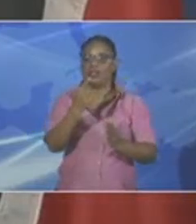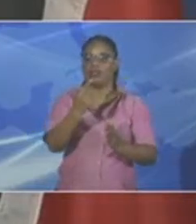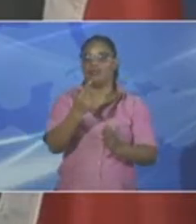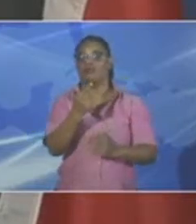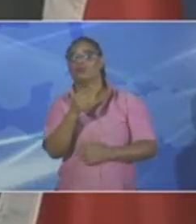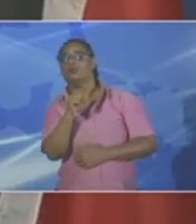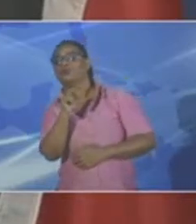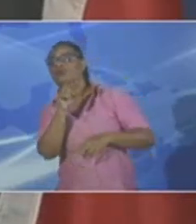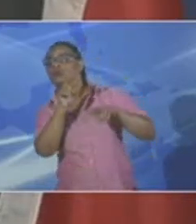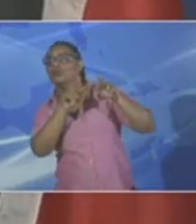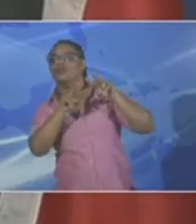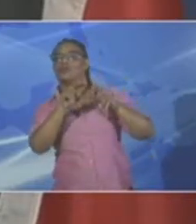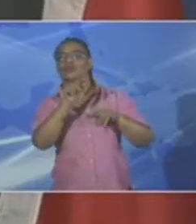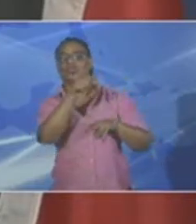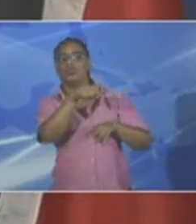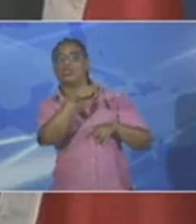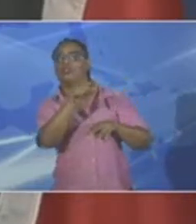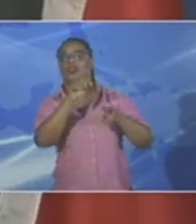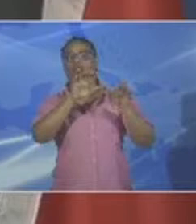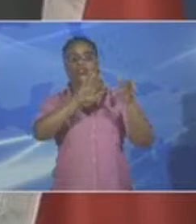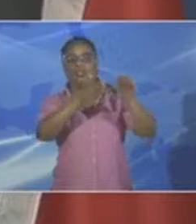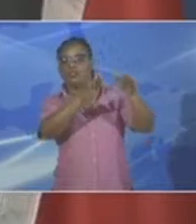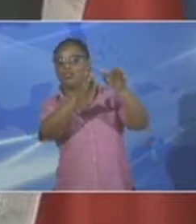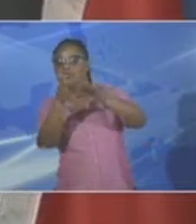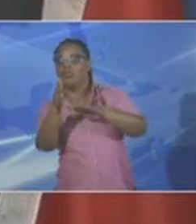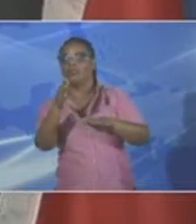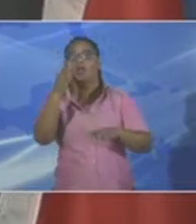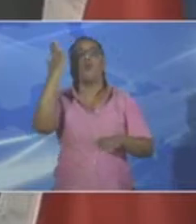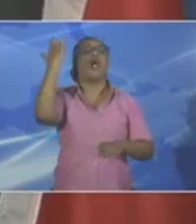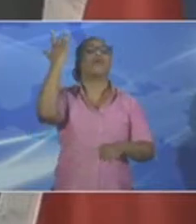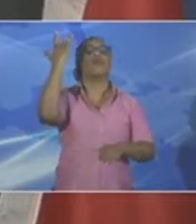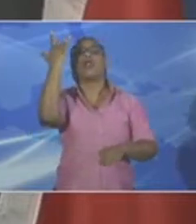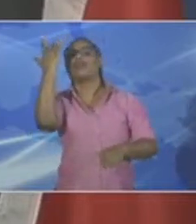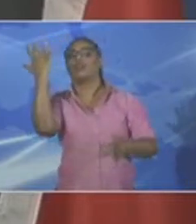were as a result of the incompetence